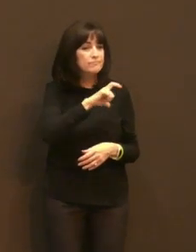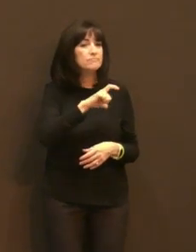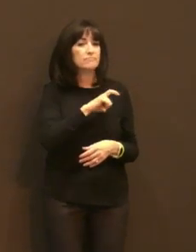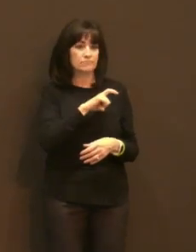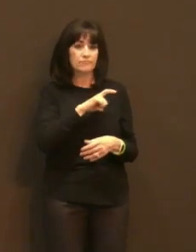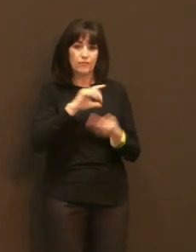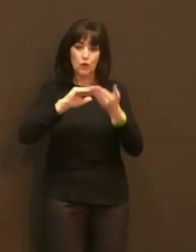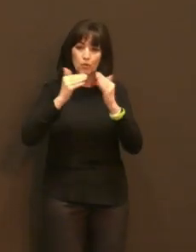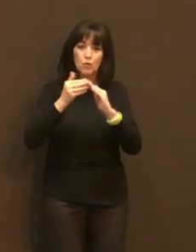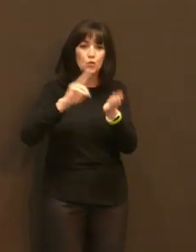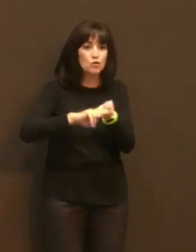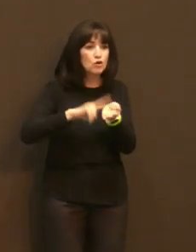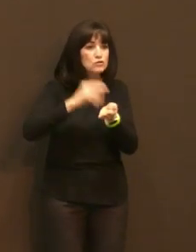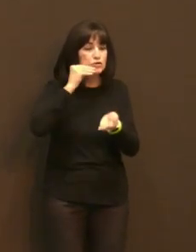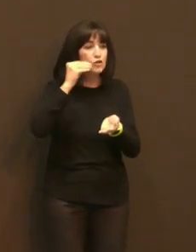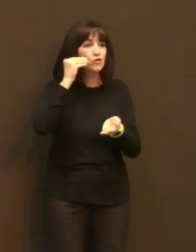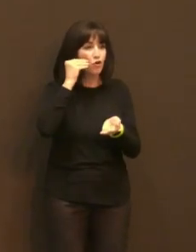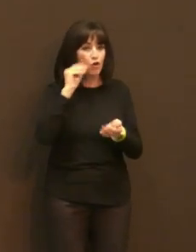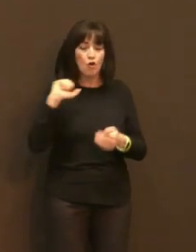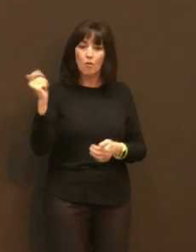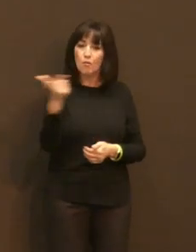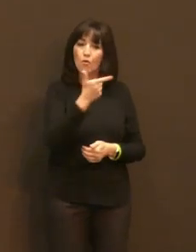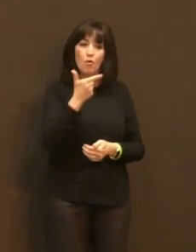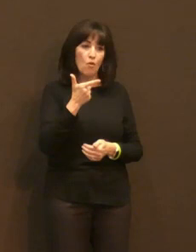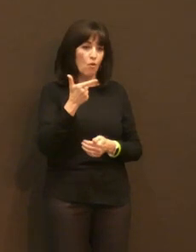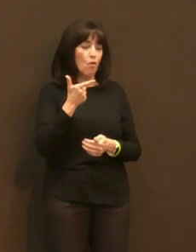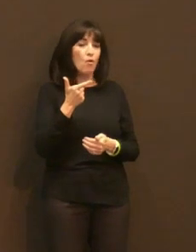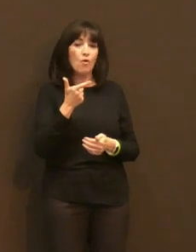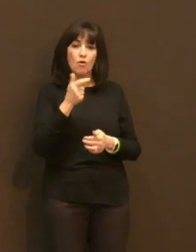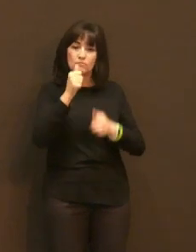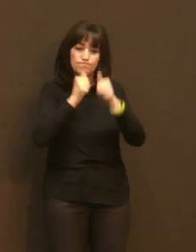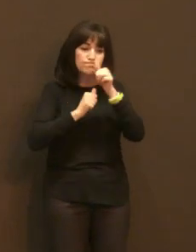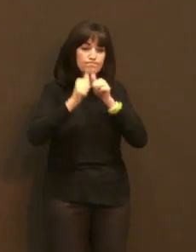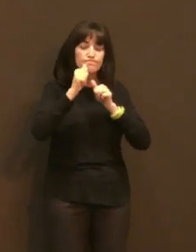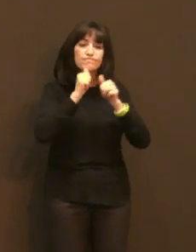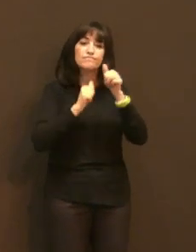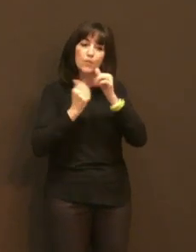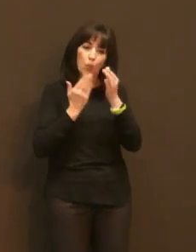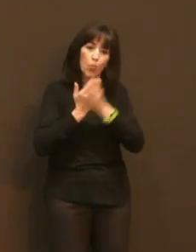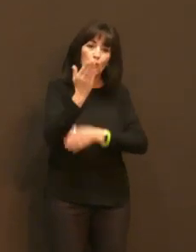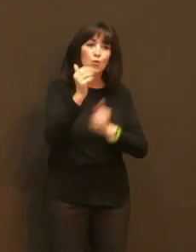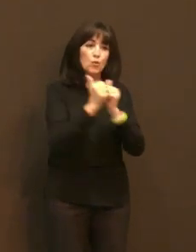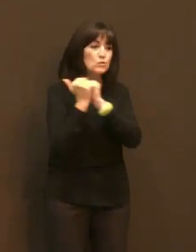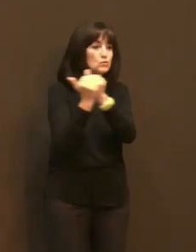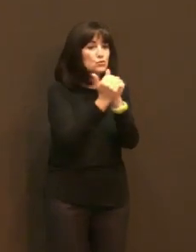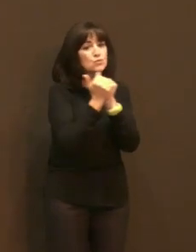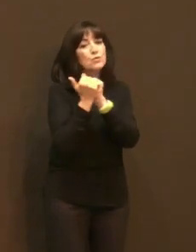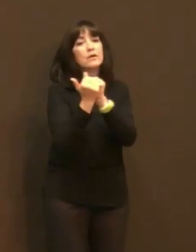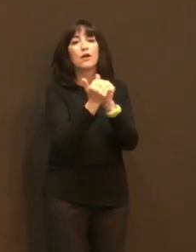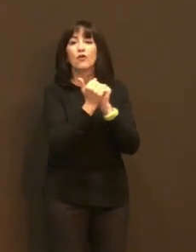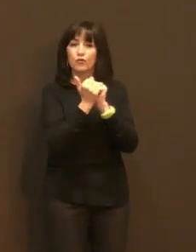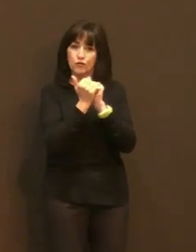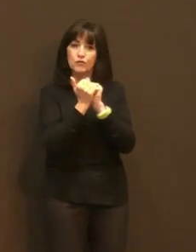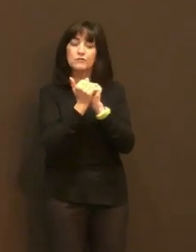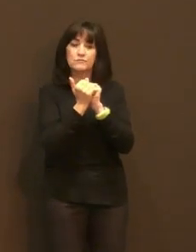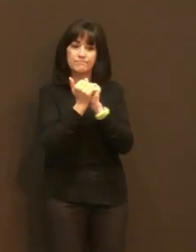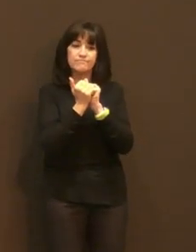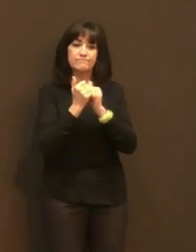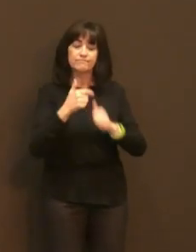all in this together, as the message I've been saying. Our heart aches for each one of